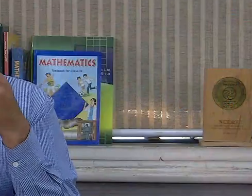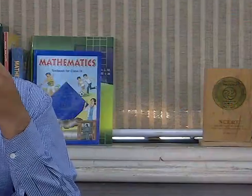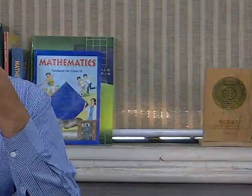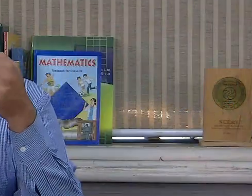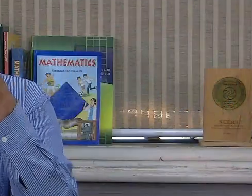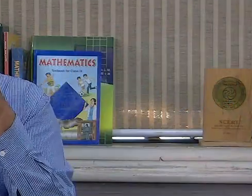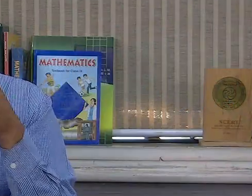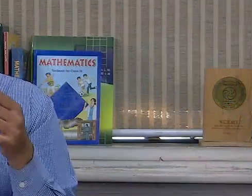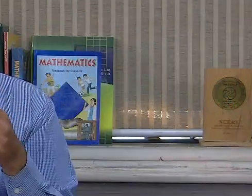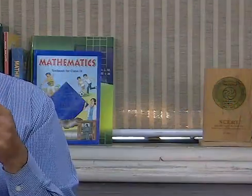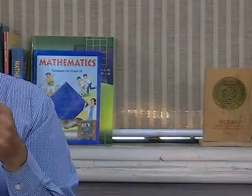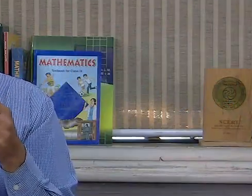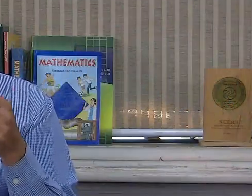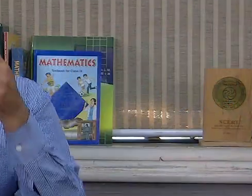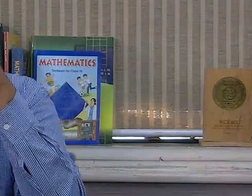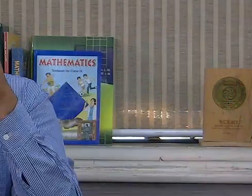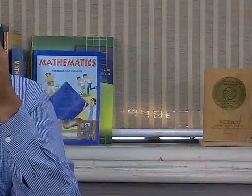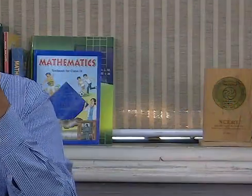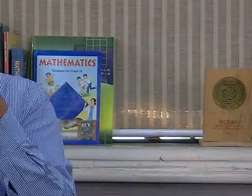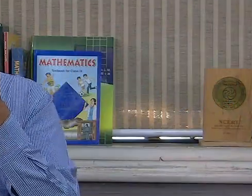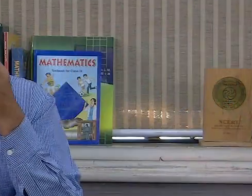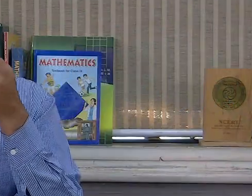Second is shelter.